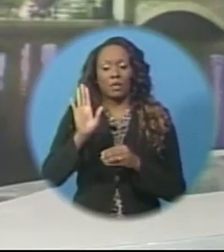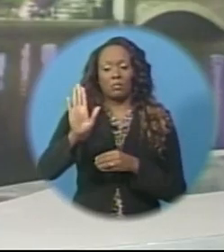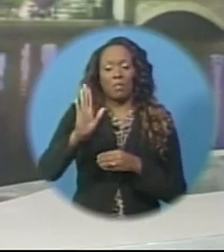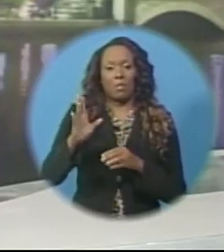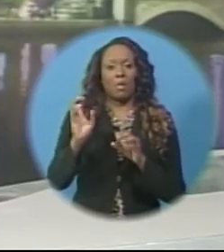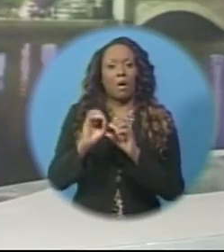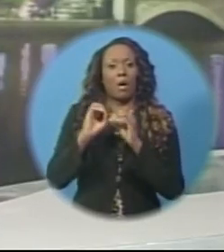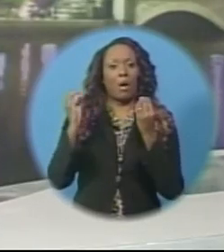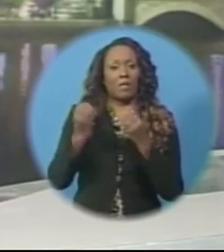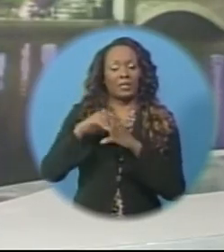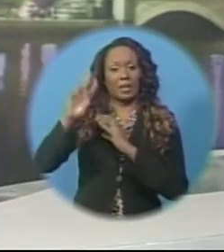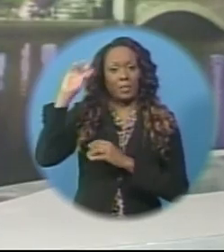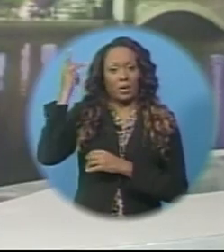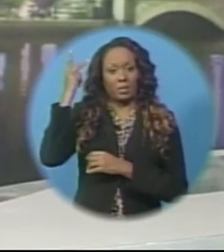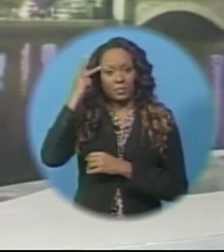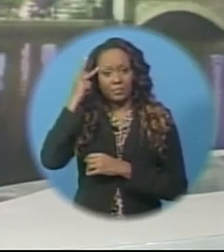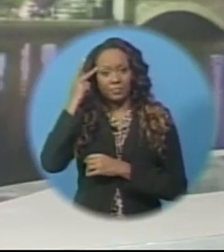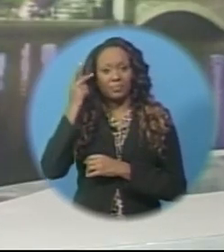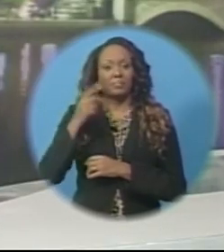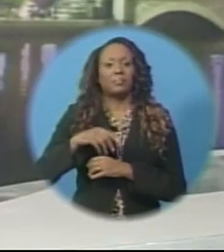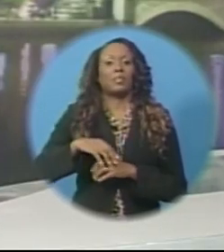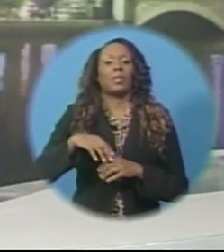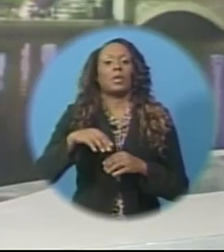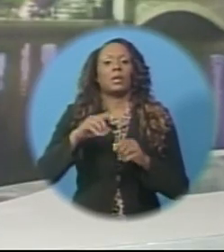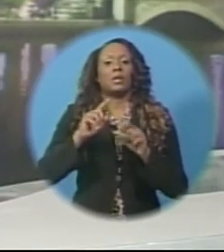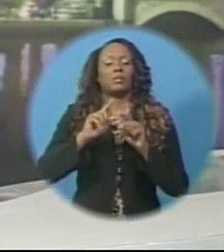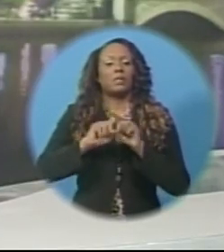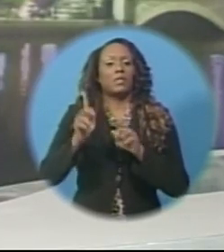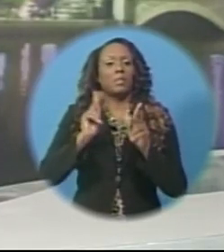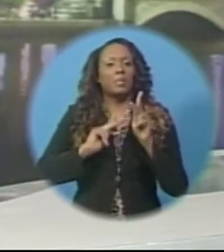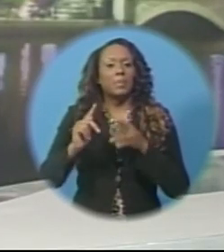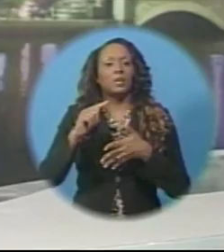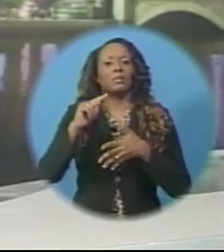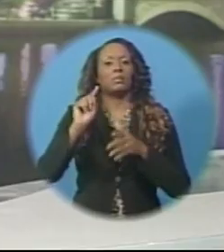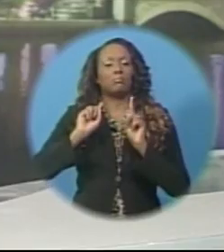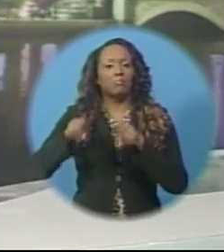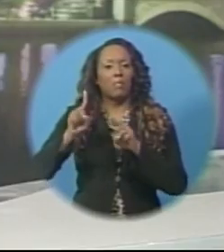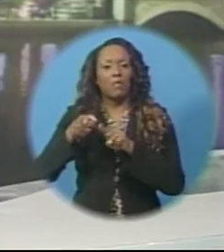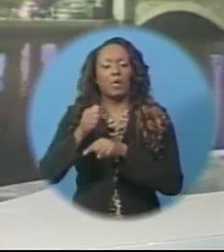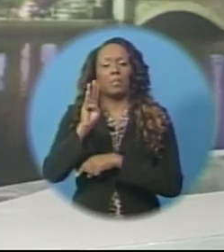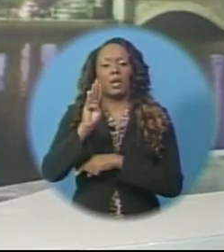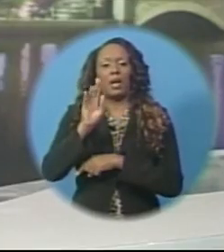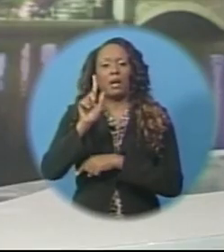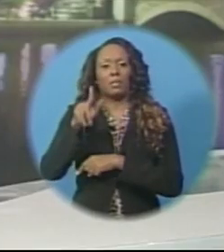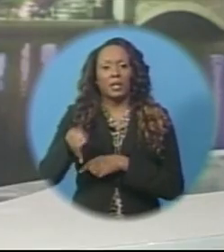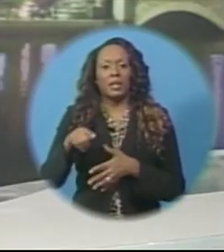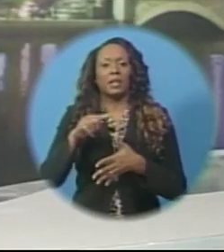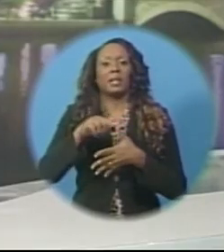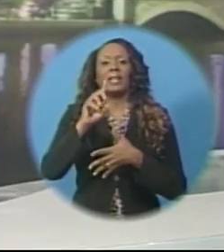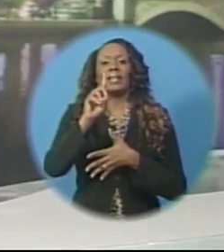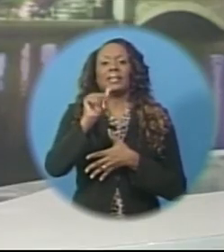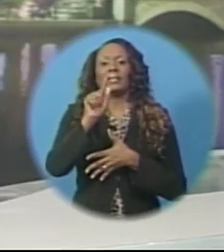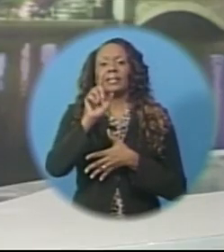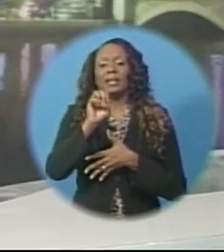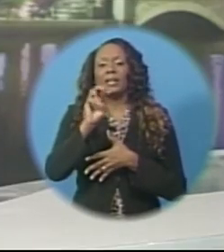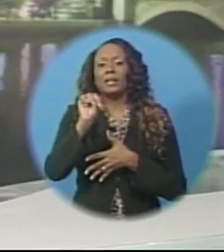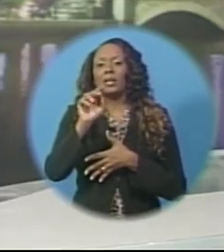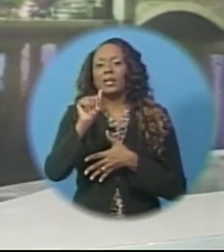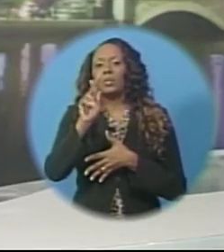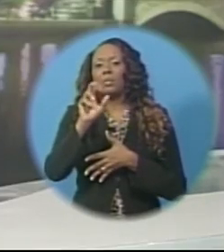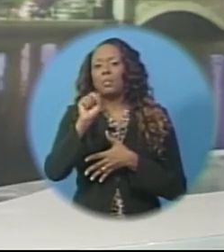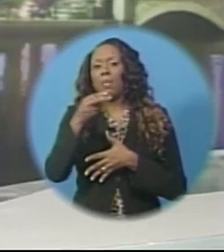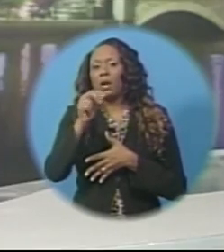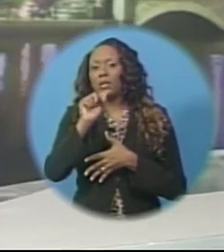Parliament. It was attended by BLP Chairman George Payne, General Secretary Jerome Walcott, and party members Kerry Simmons and